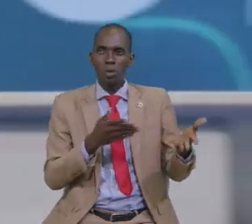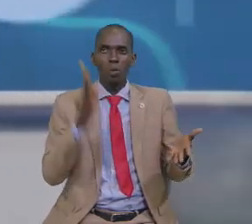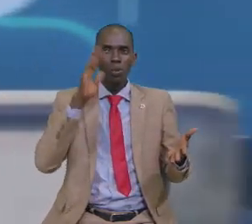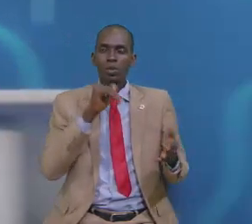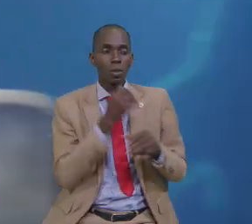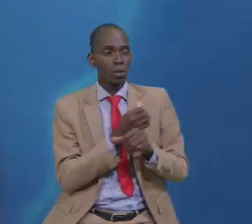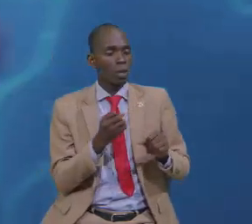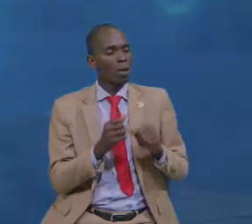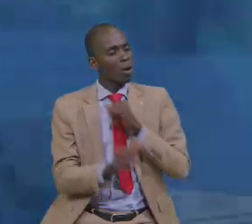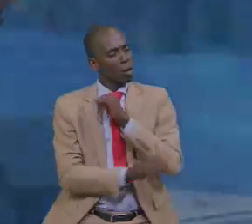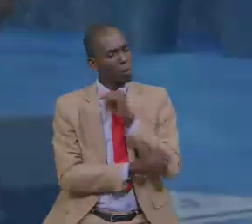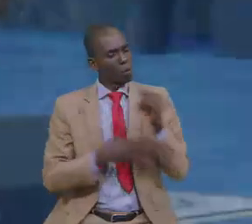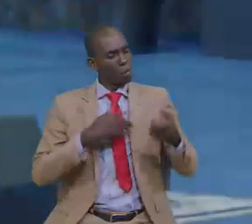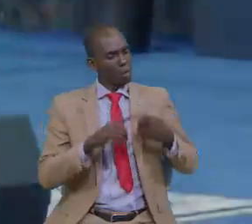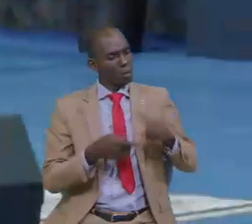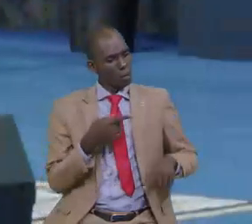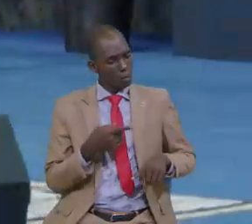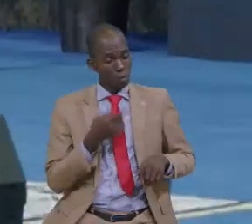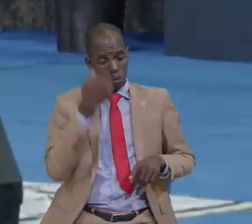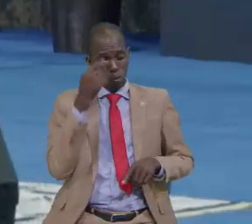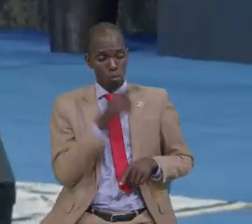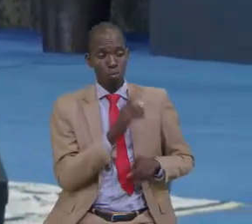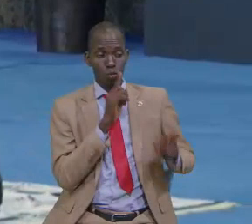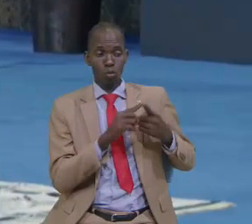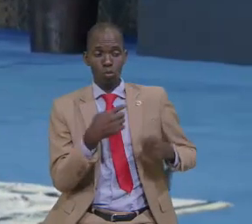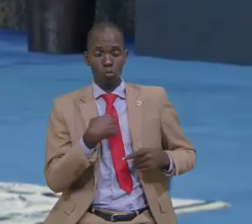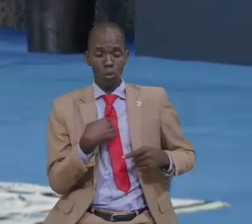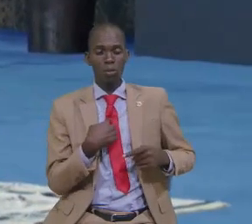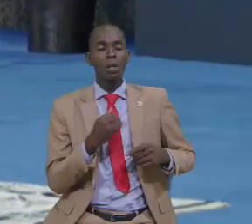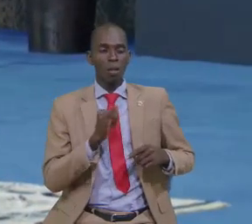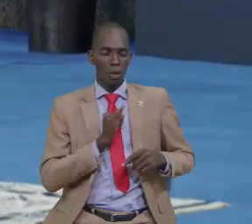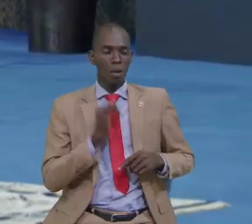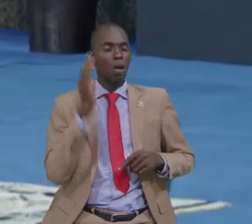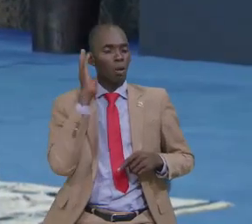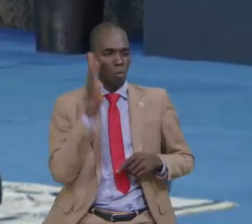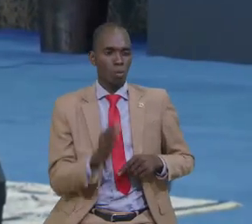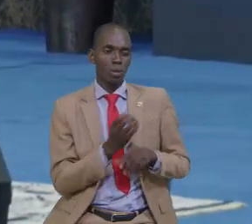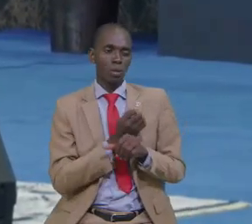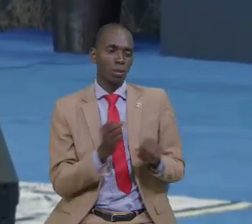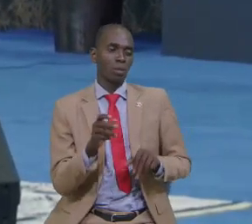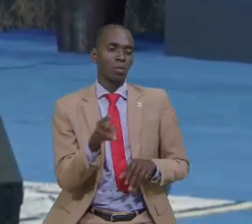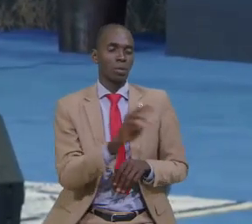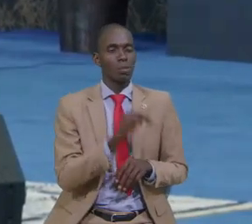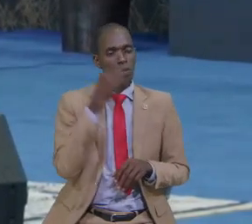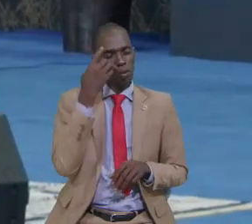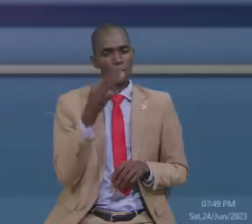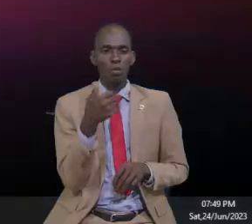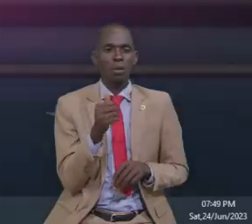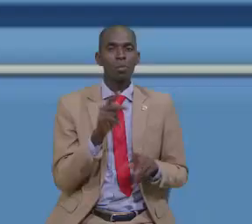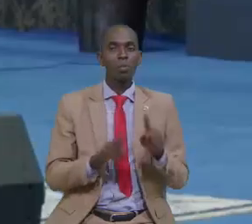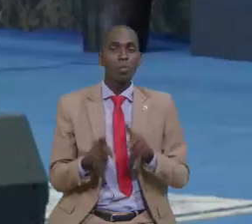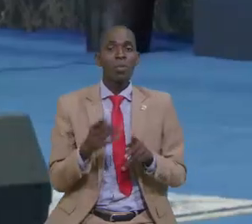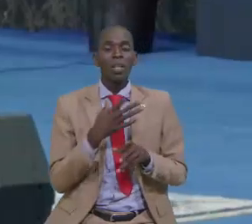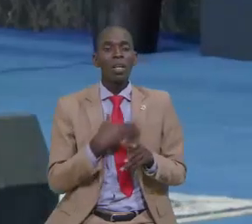my friends coming from your mouth I will and he makes us now to have The